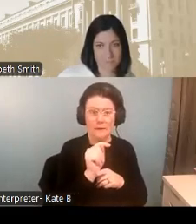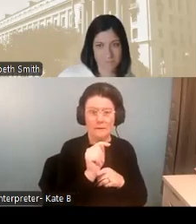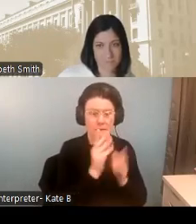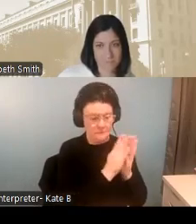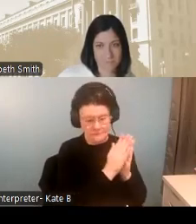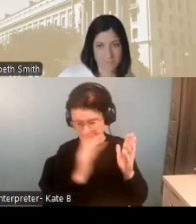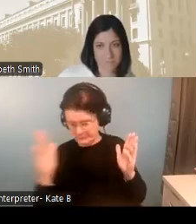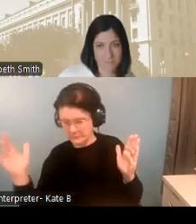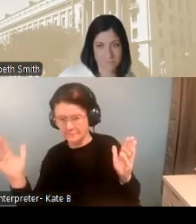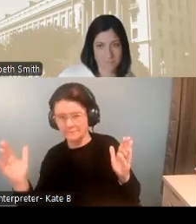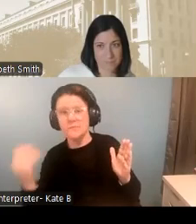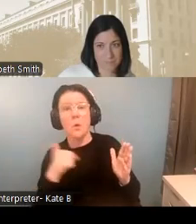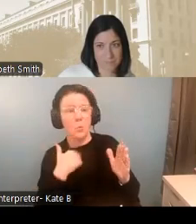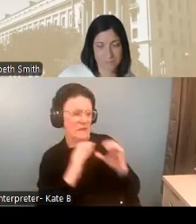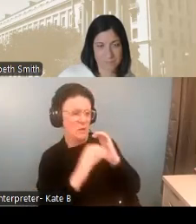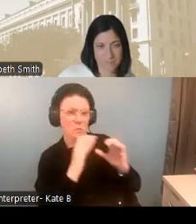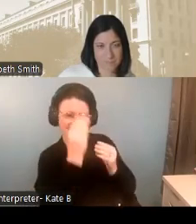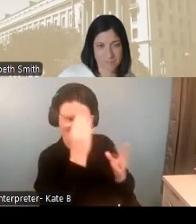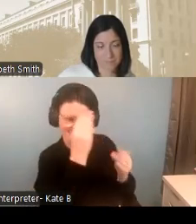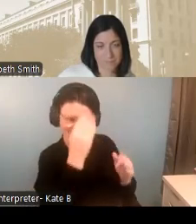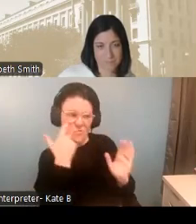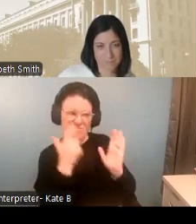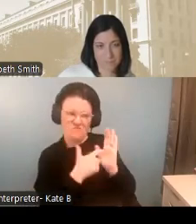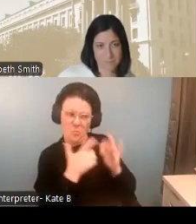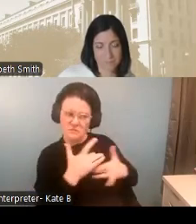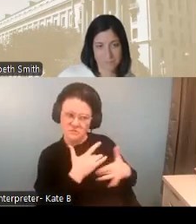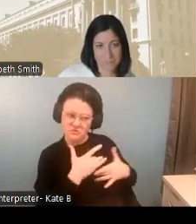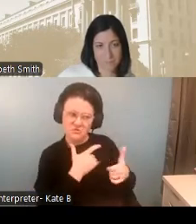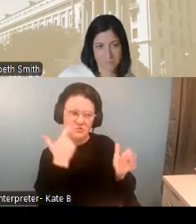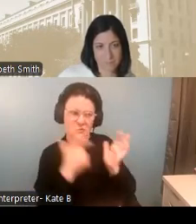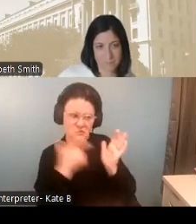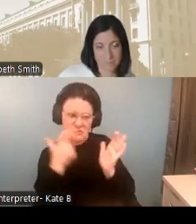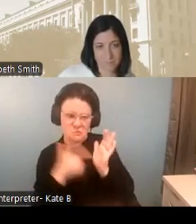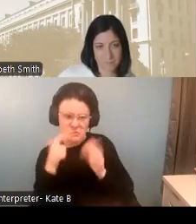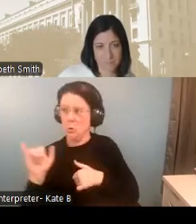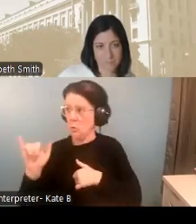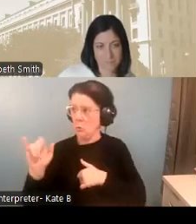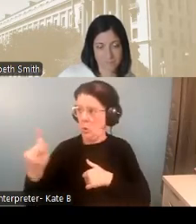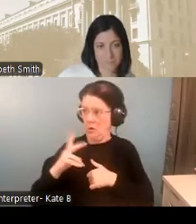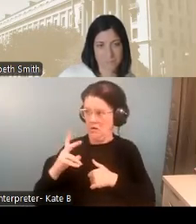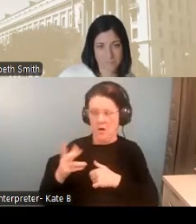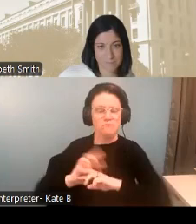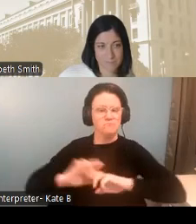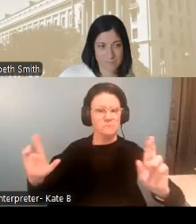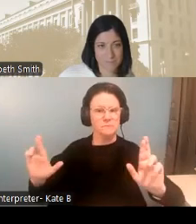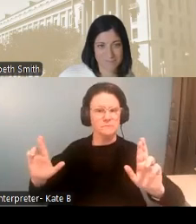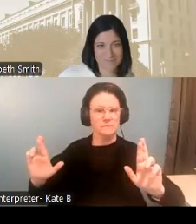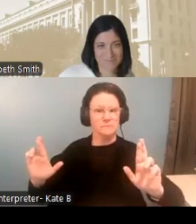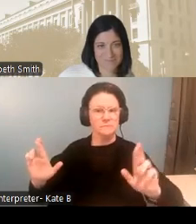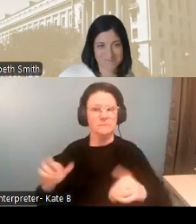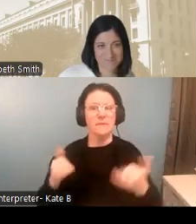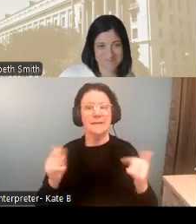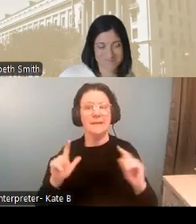are letting you know upfront any concerns that we identify so you're able to address it head on. Elizabeth is going